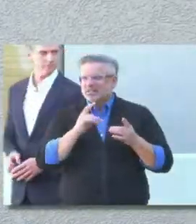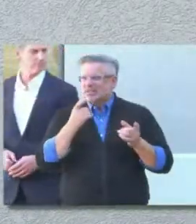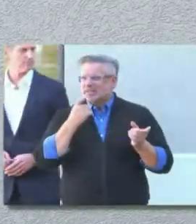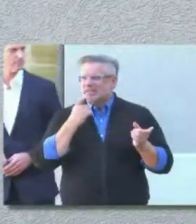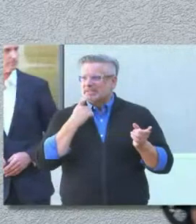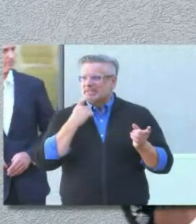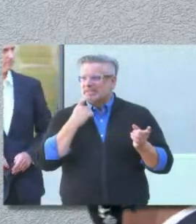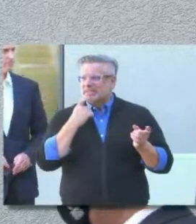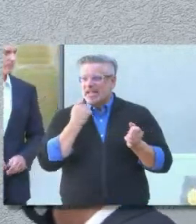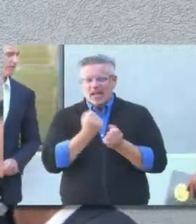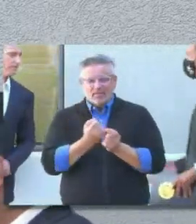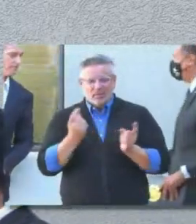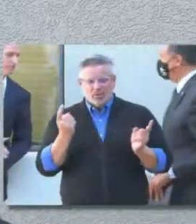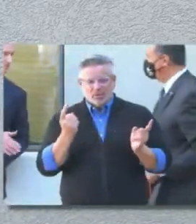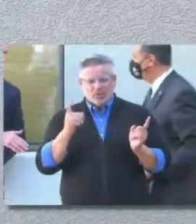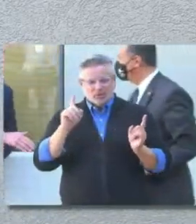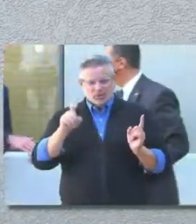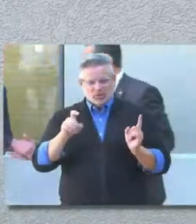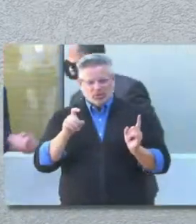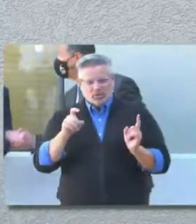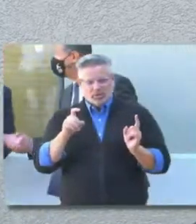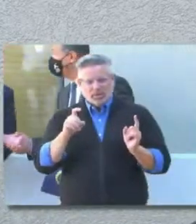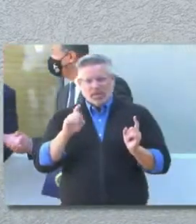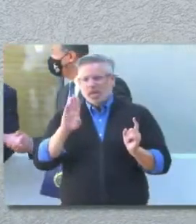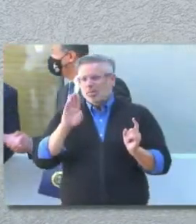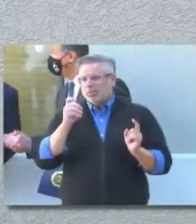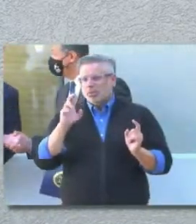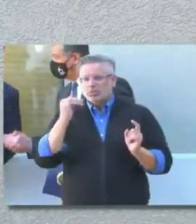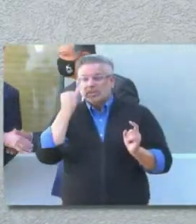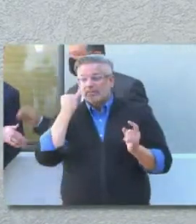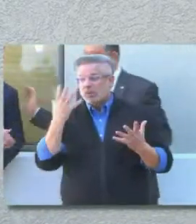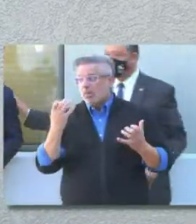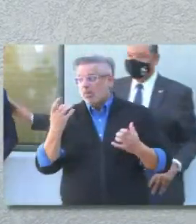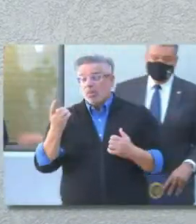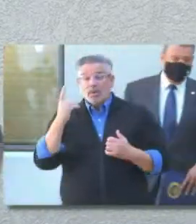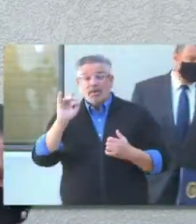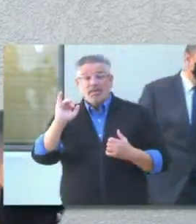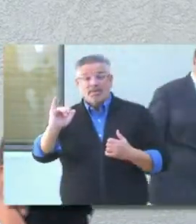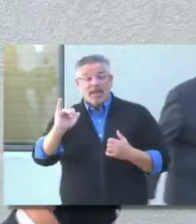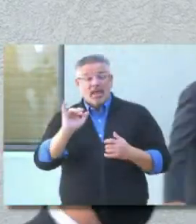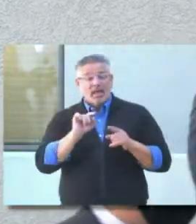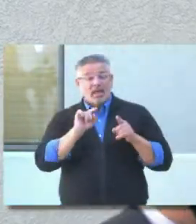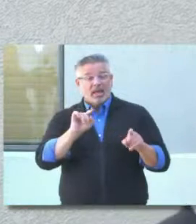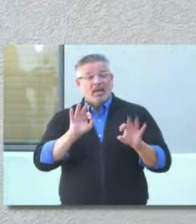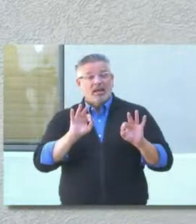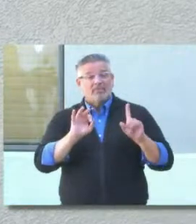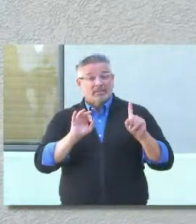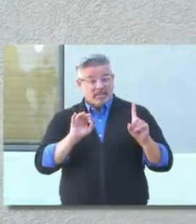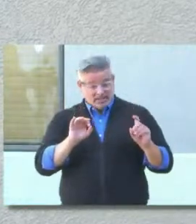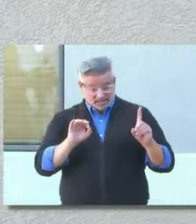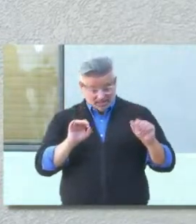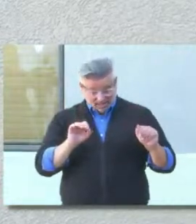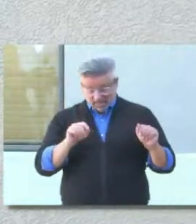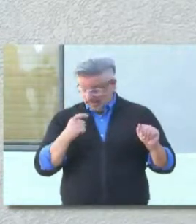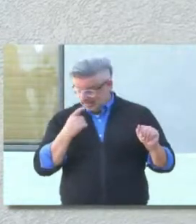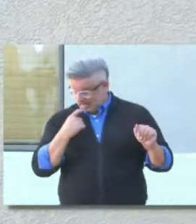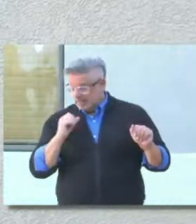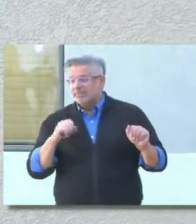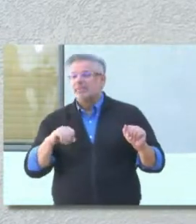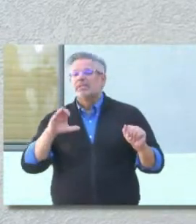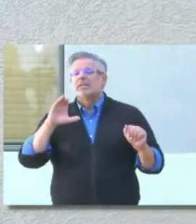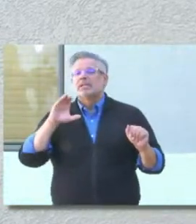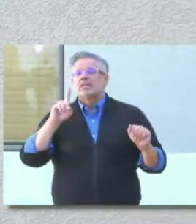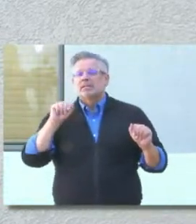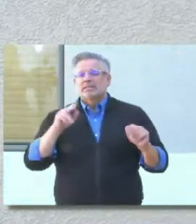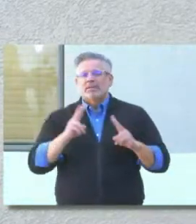that everybody should get a booster if they want one? And is that in line with what the FDA is saying? So the